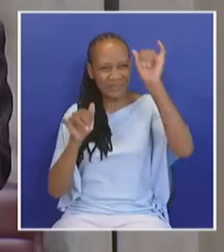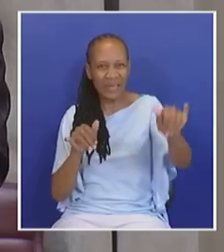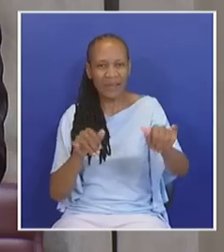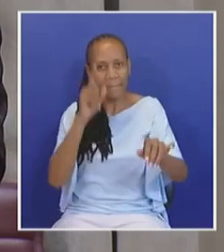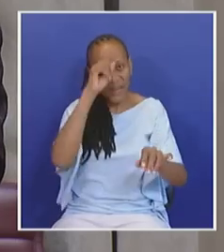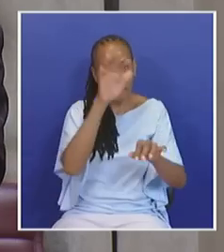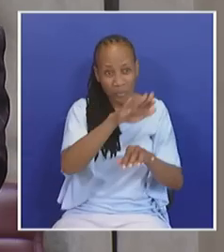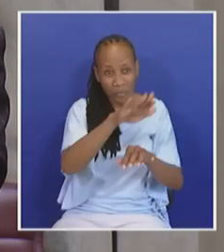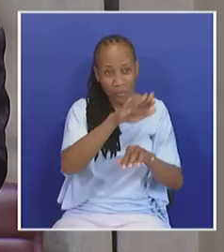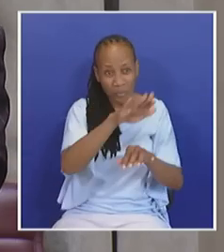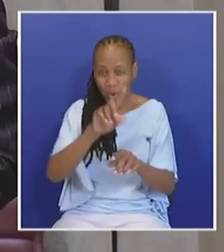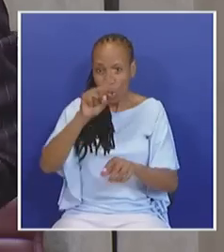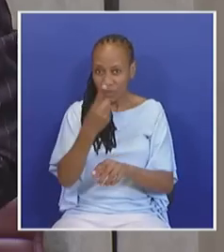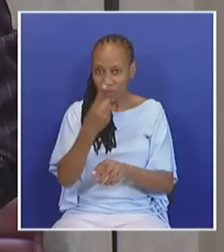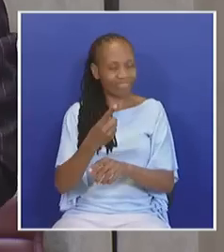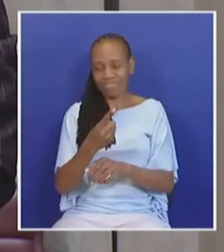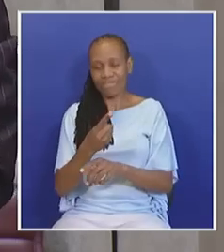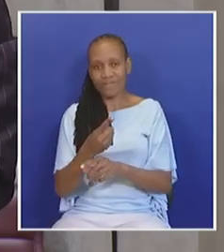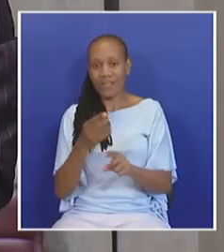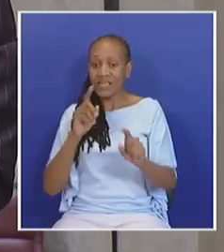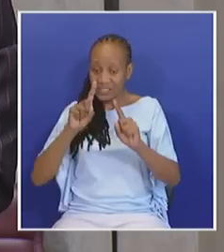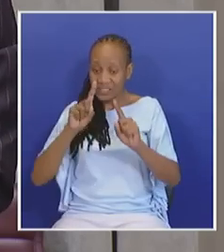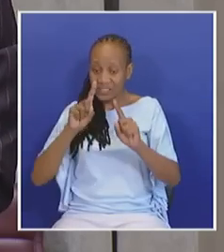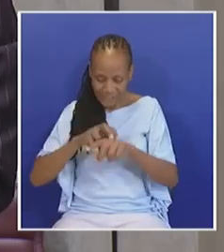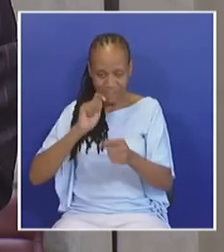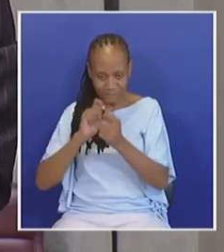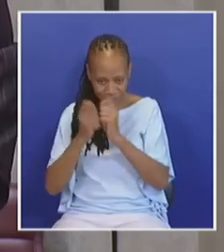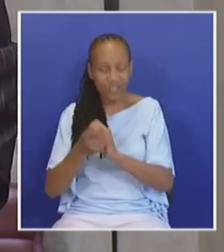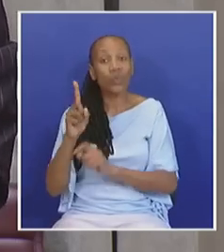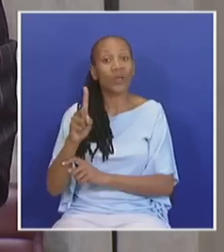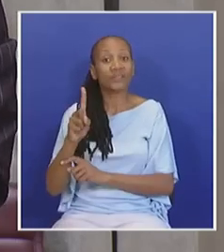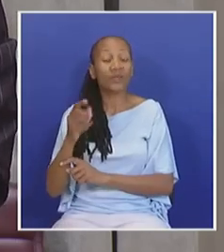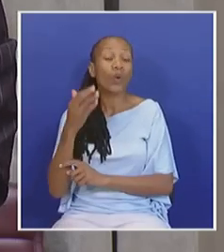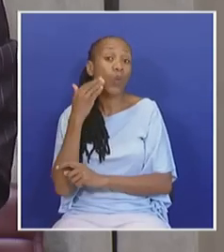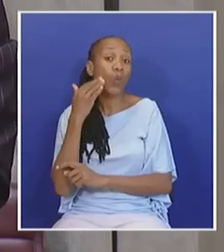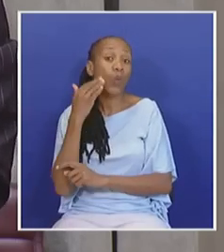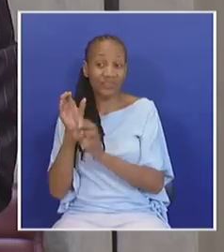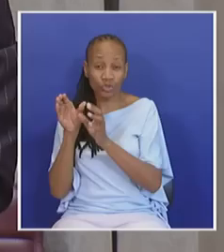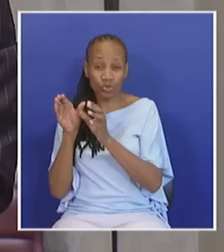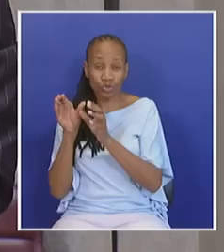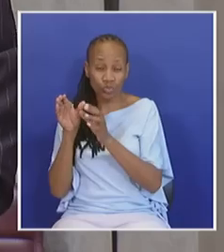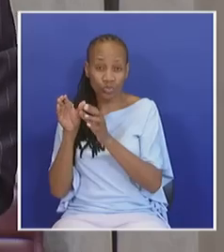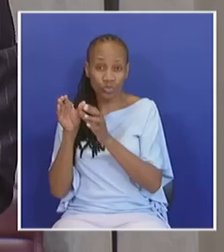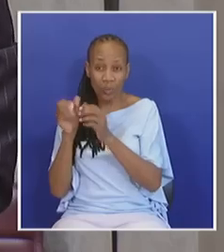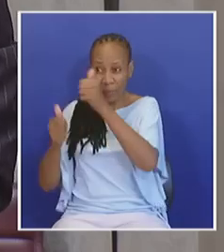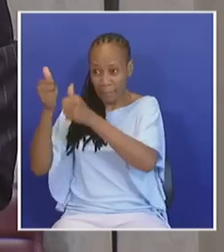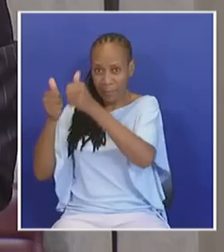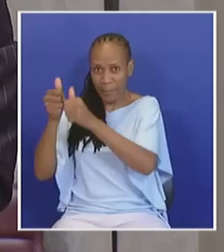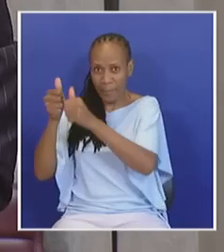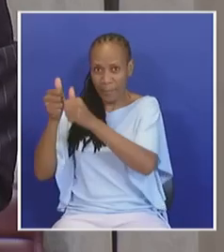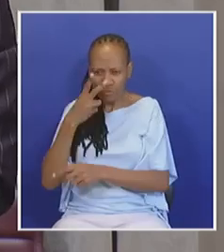compounds. In pursuit of these aims, the successive white supremacist regimes sought to unite all white